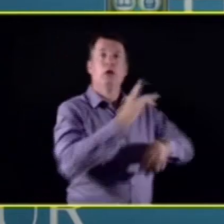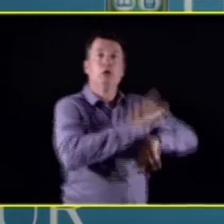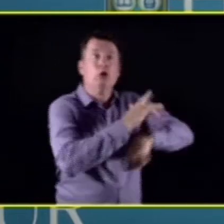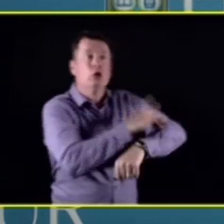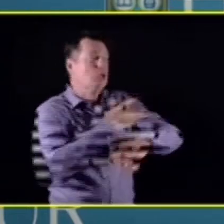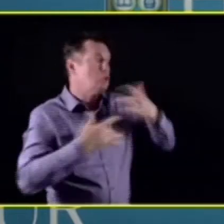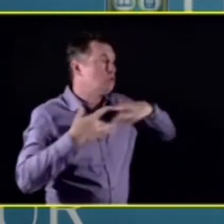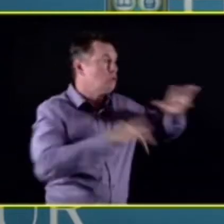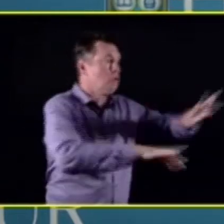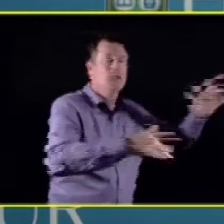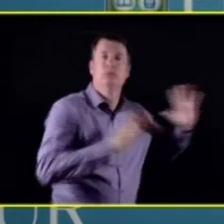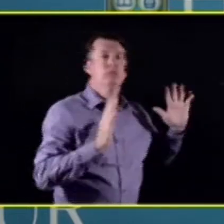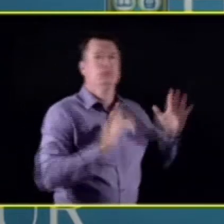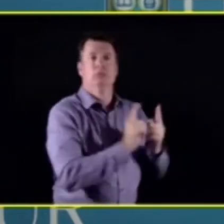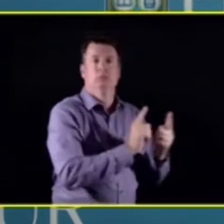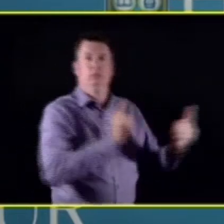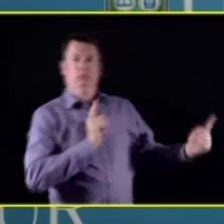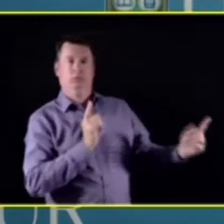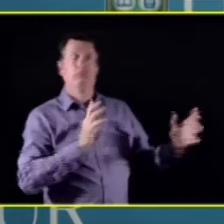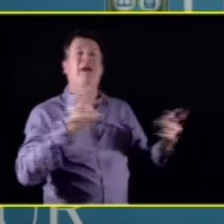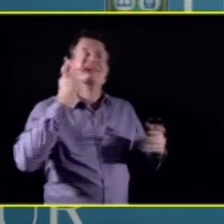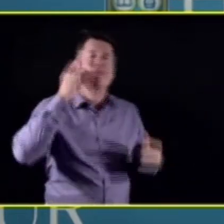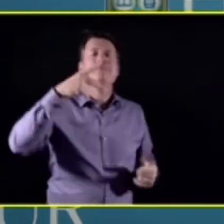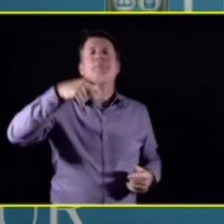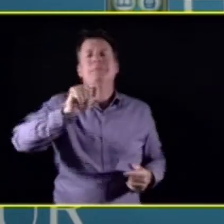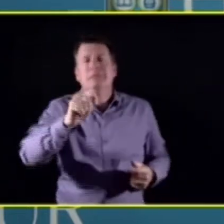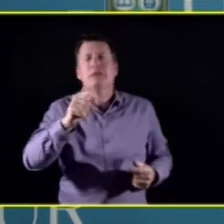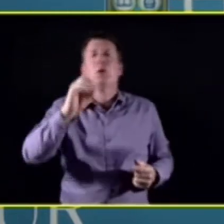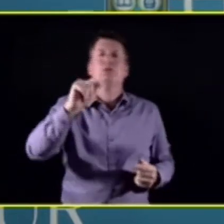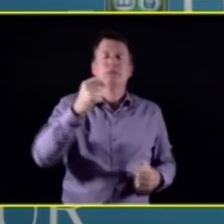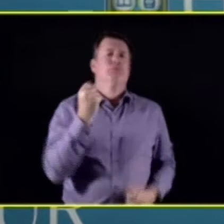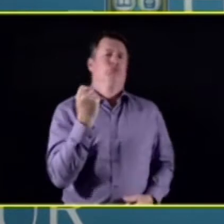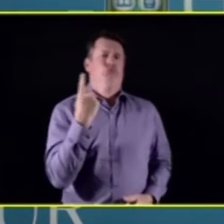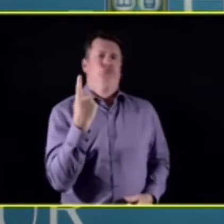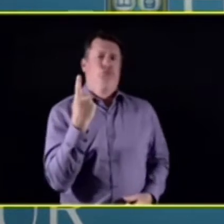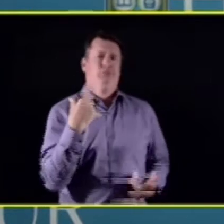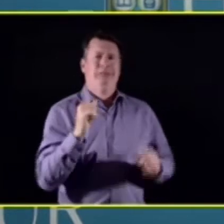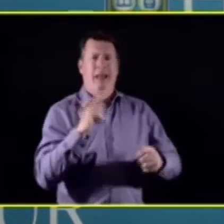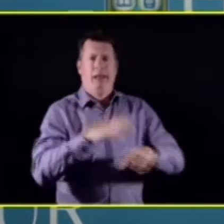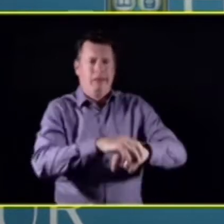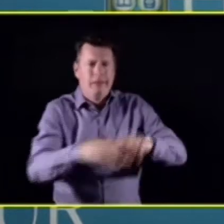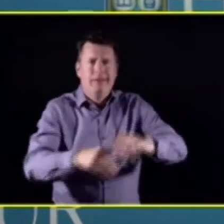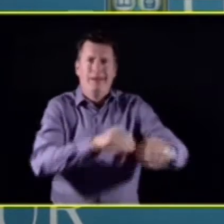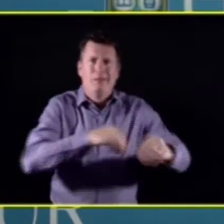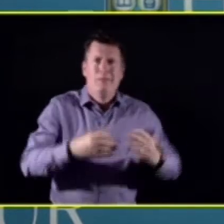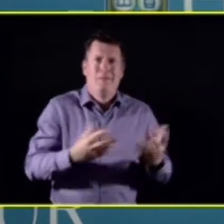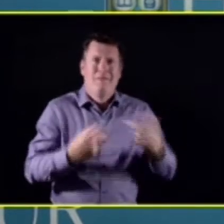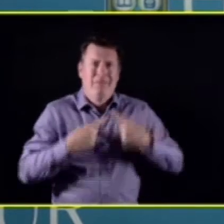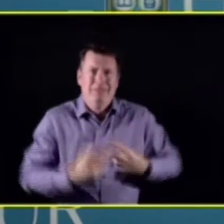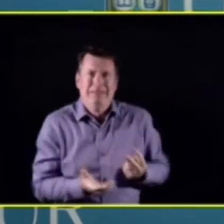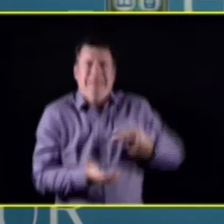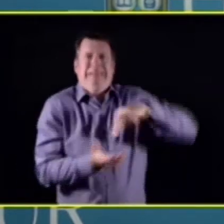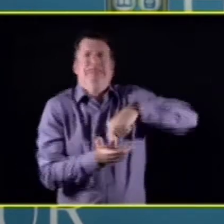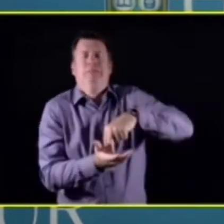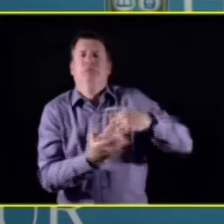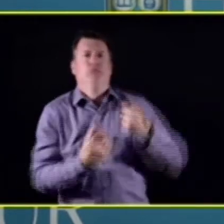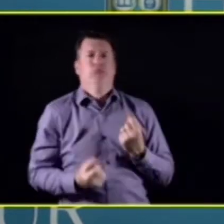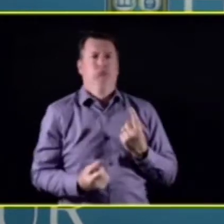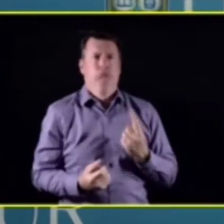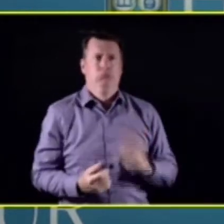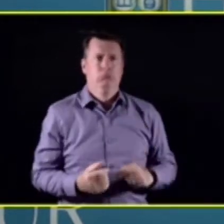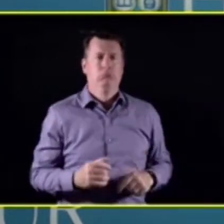PPE and the precautions that we've taken. Thank you. I'll ask, I see 3 TV stations on the line, but I don't